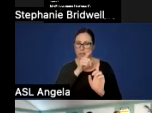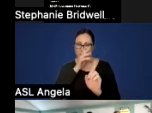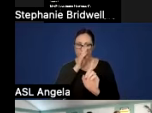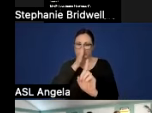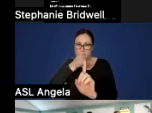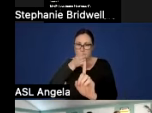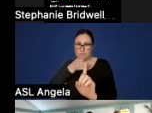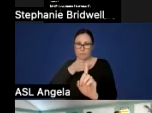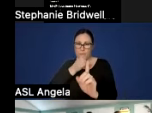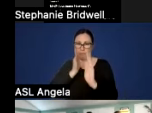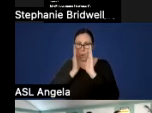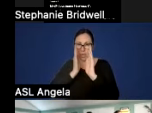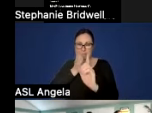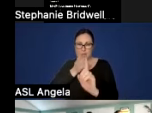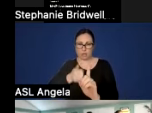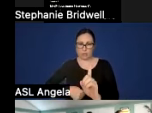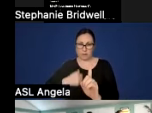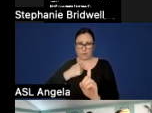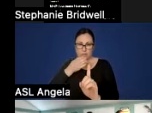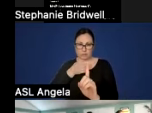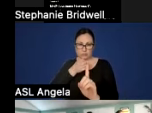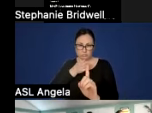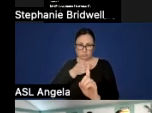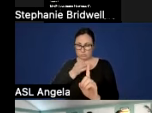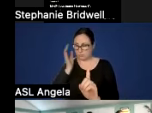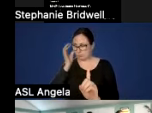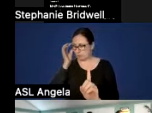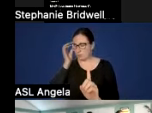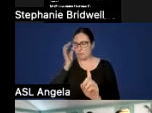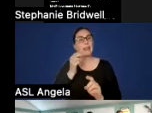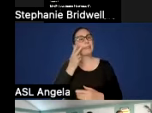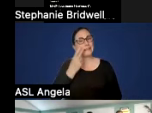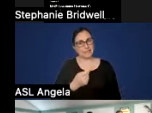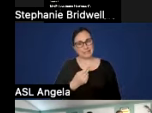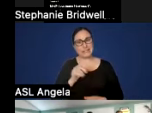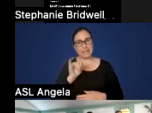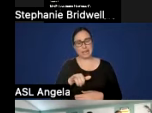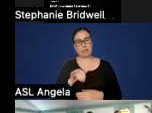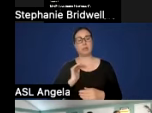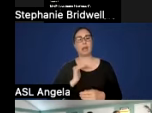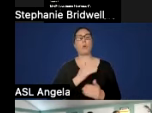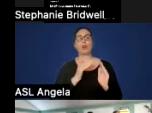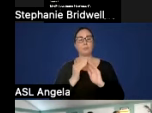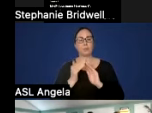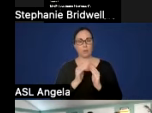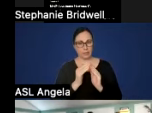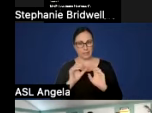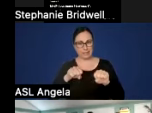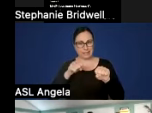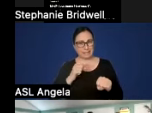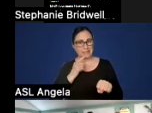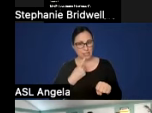survivors, that means something. People see that, right? They see that our community takes this seriously, that